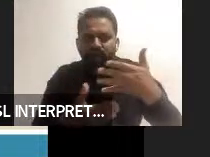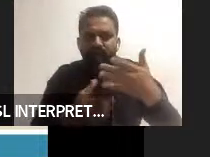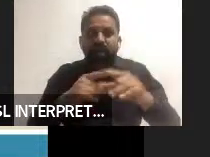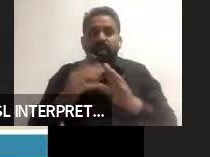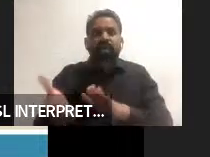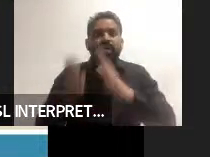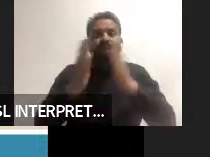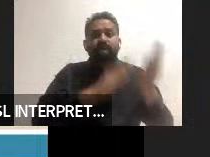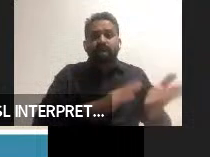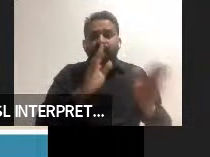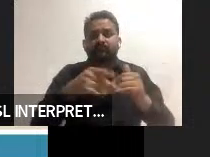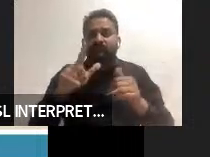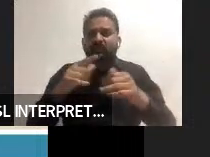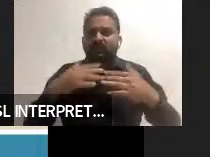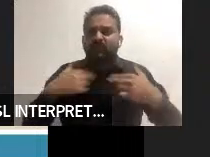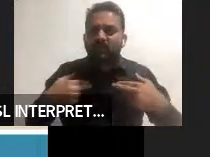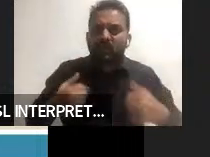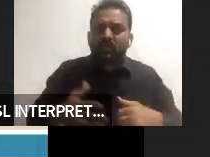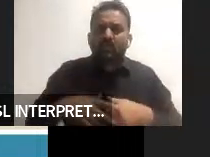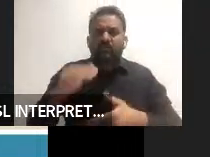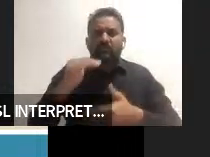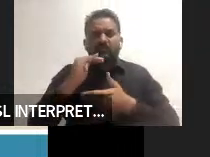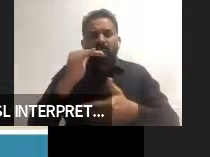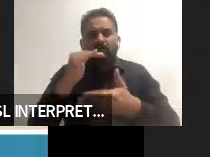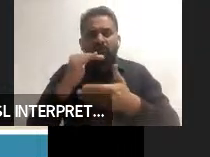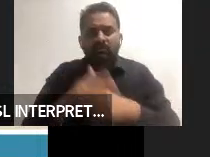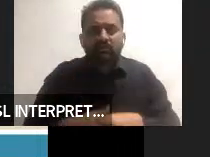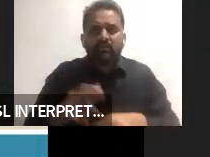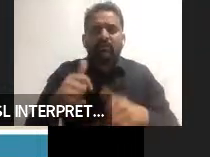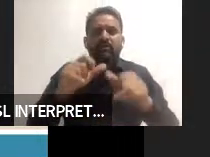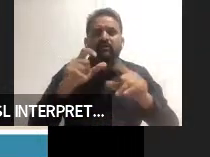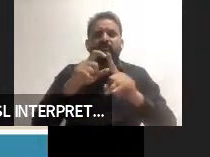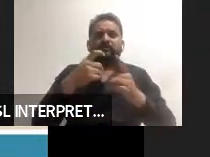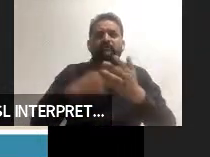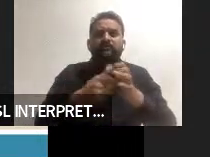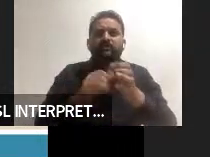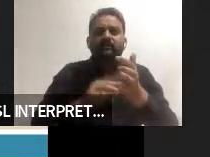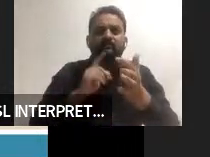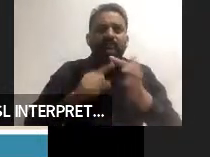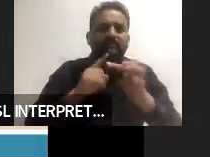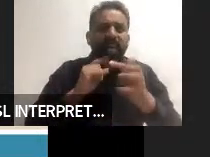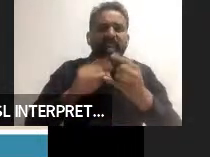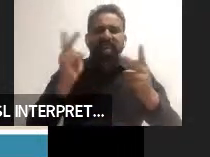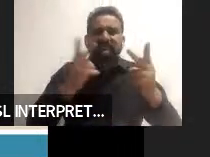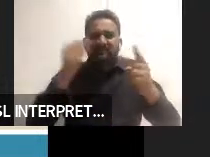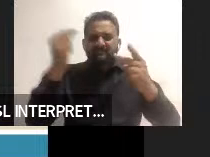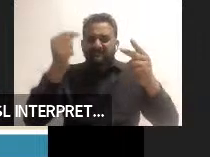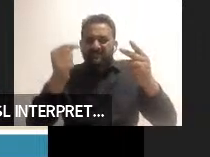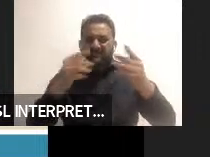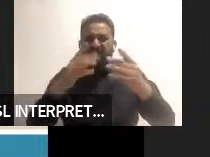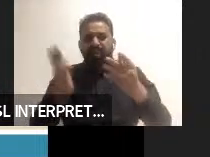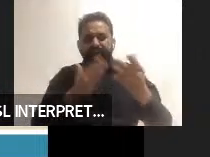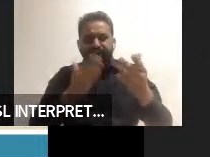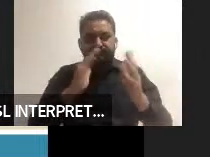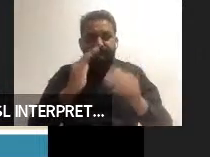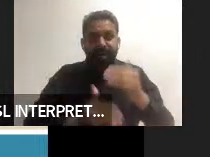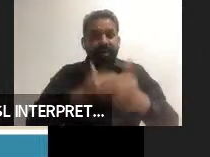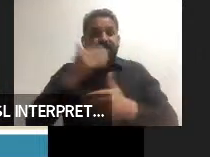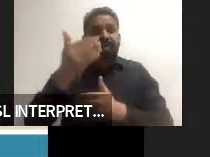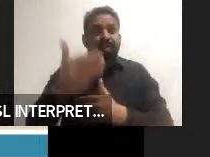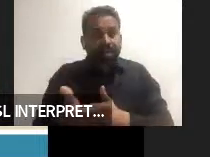law, abbreviation, dramatis persona, and all the tables which you have to do it. And then the main part of